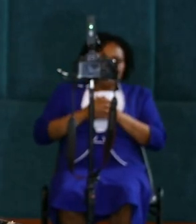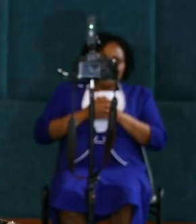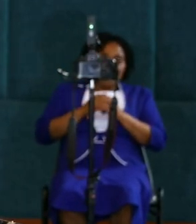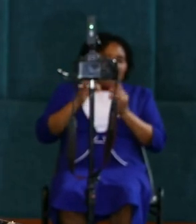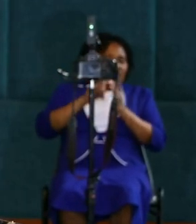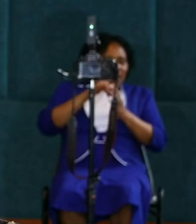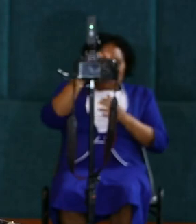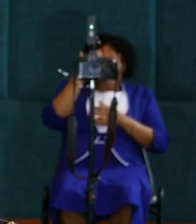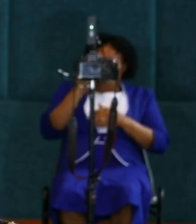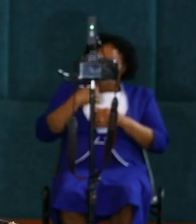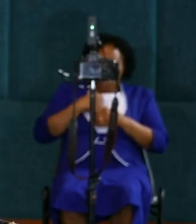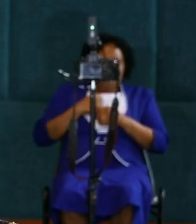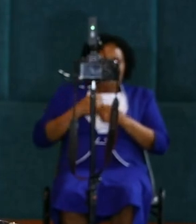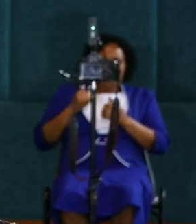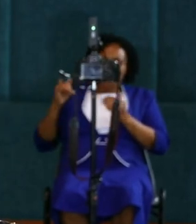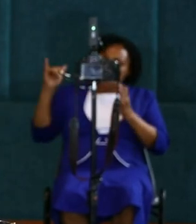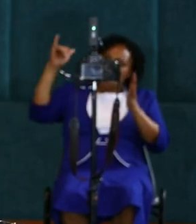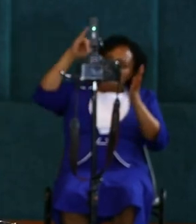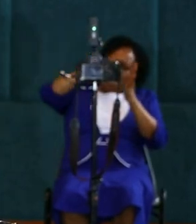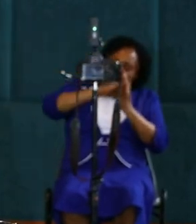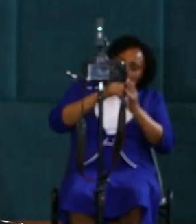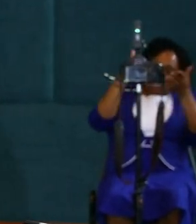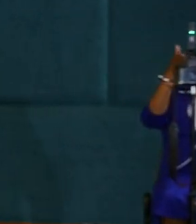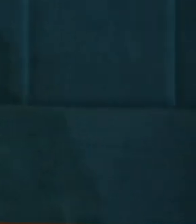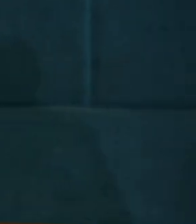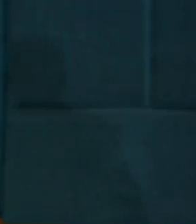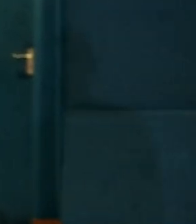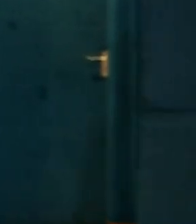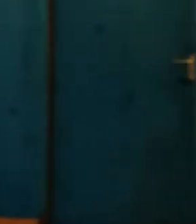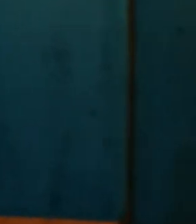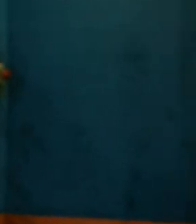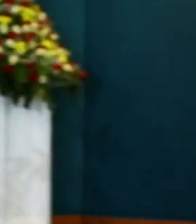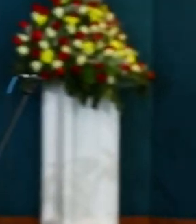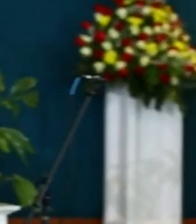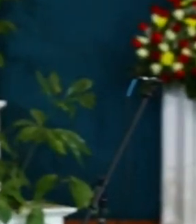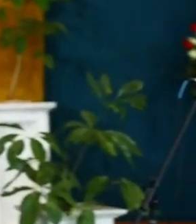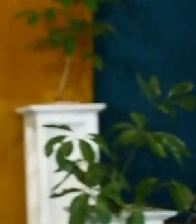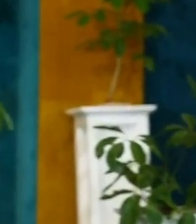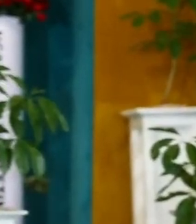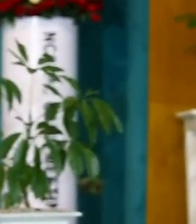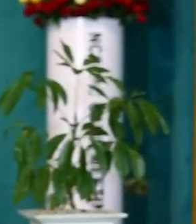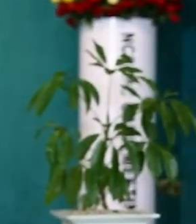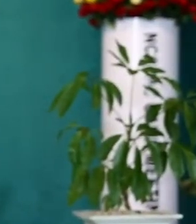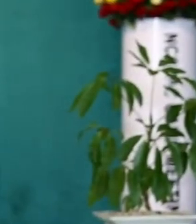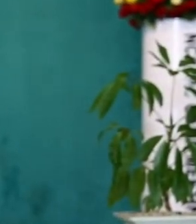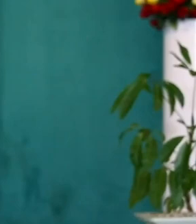That's why I came here in Nairobi to share with you.